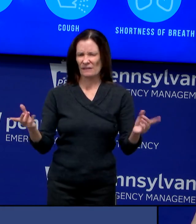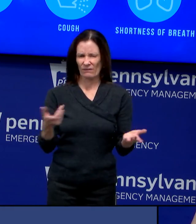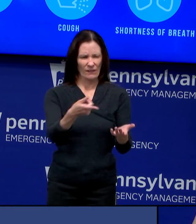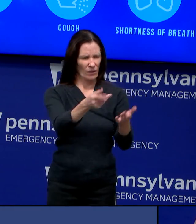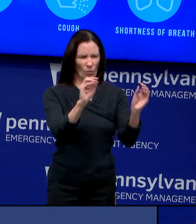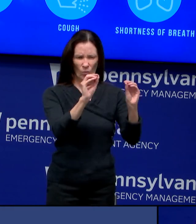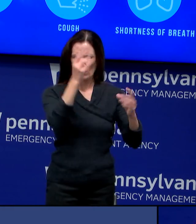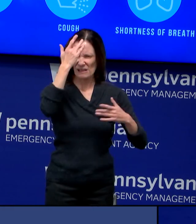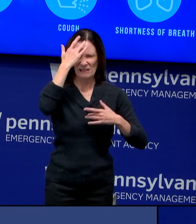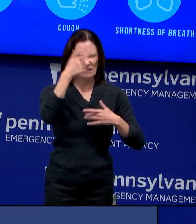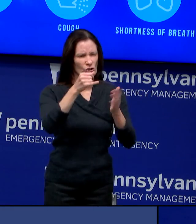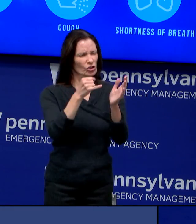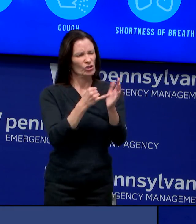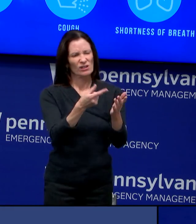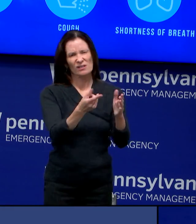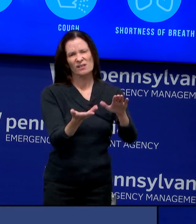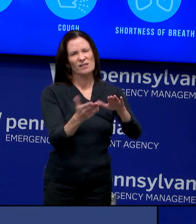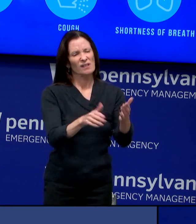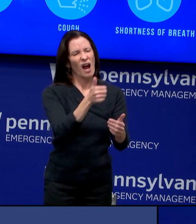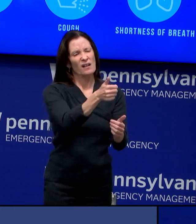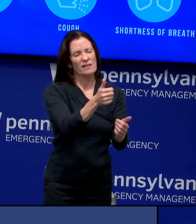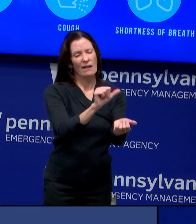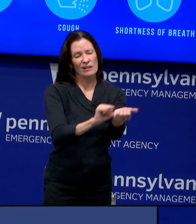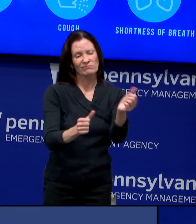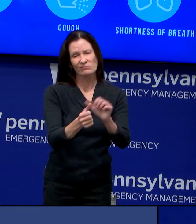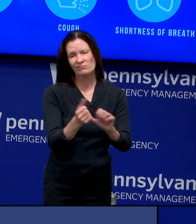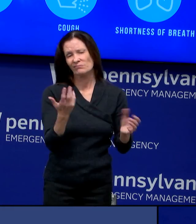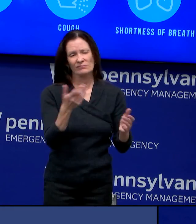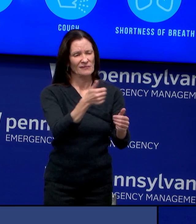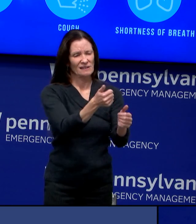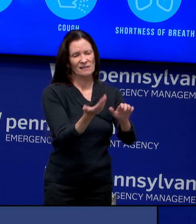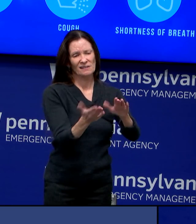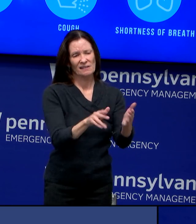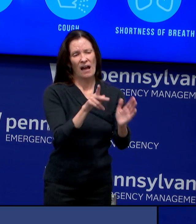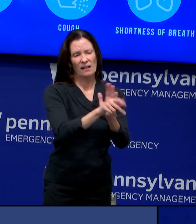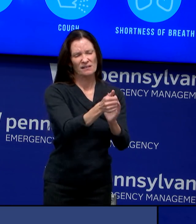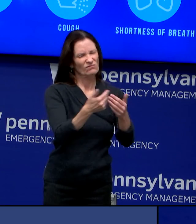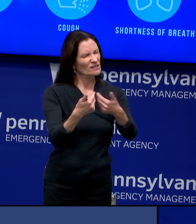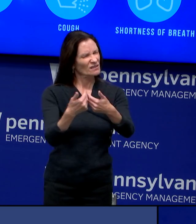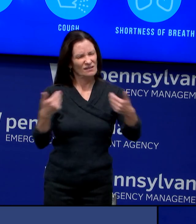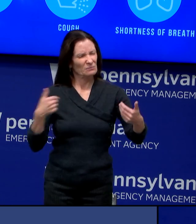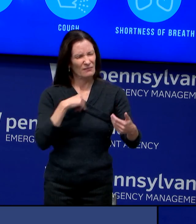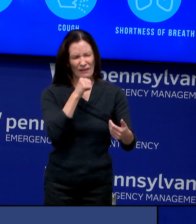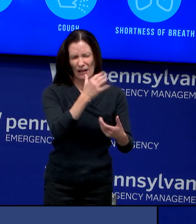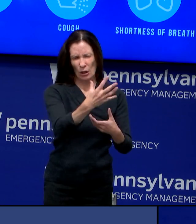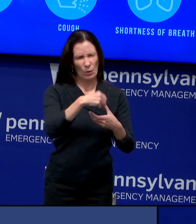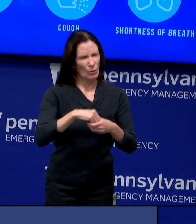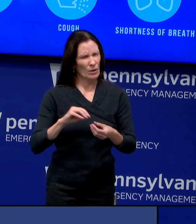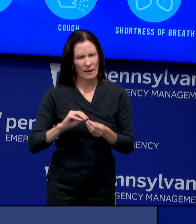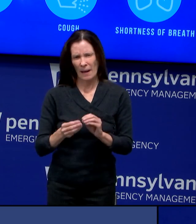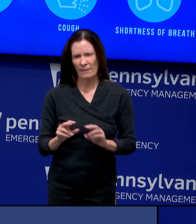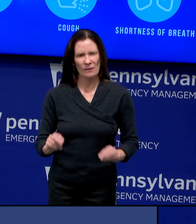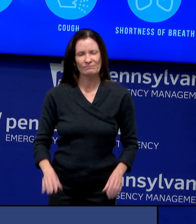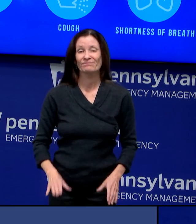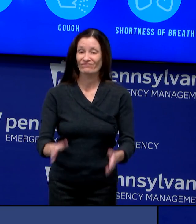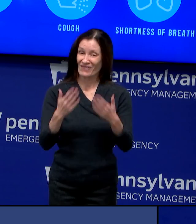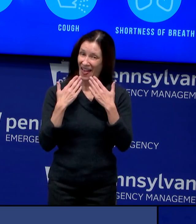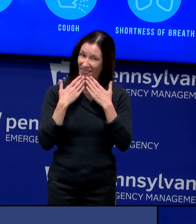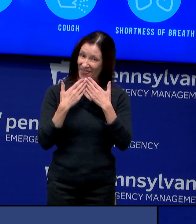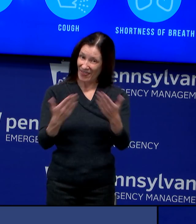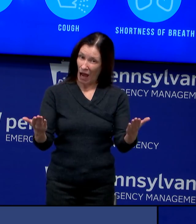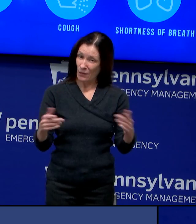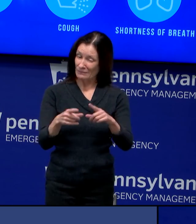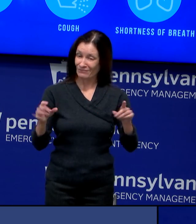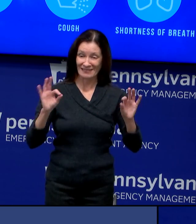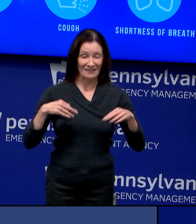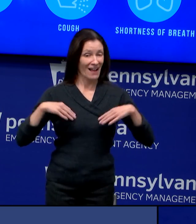not be considered a COVID-19 death. Thank you, Secretary. That concludes our briefing for today. For reporters whose questions we were not able to get to,